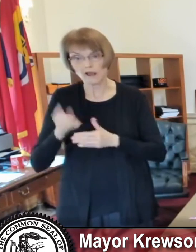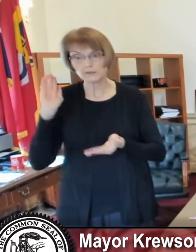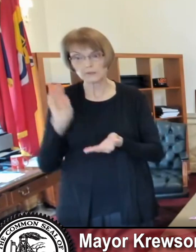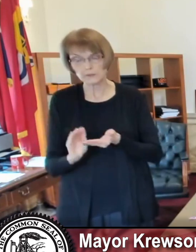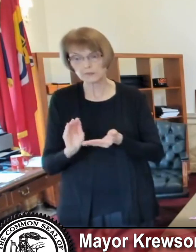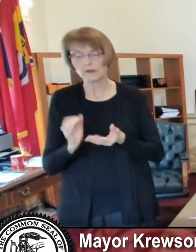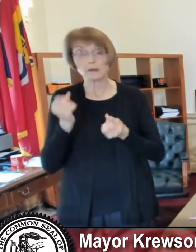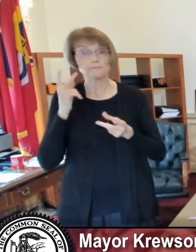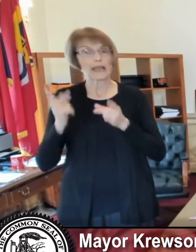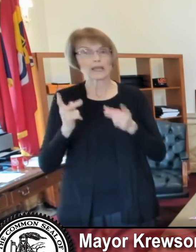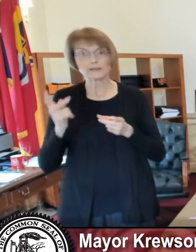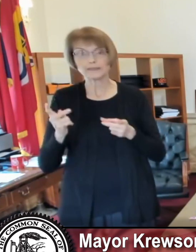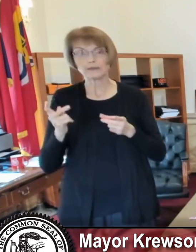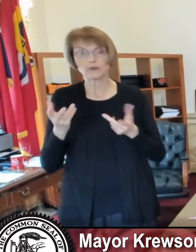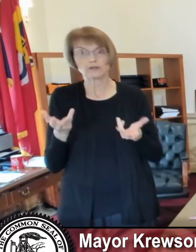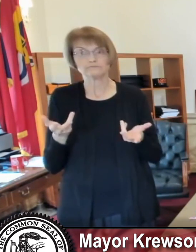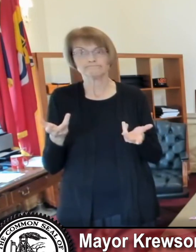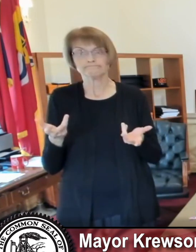people have been